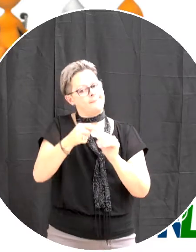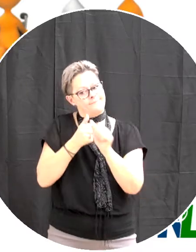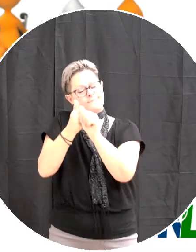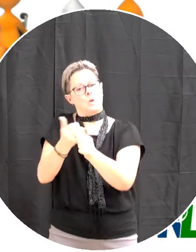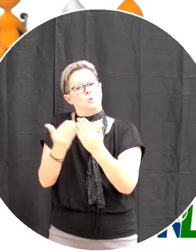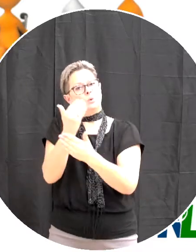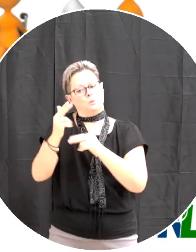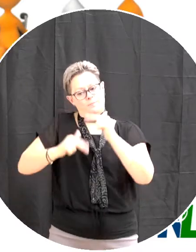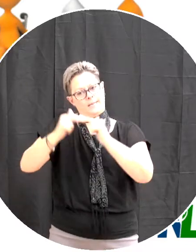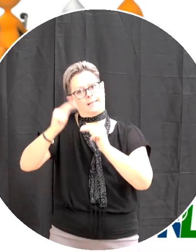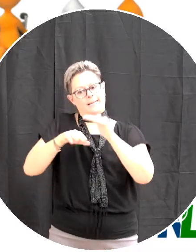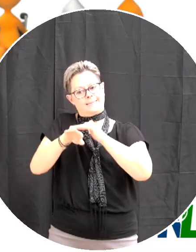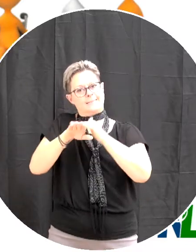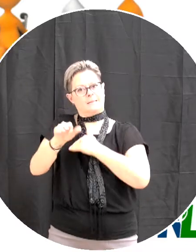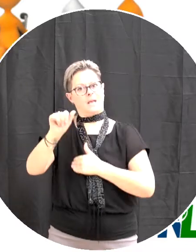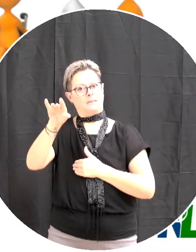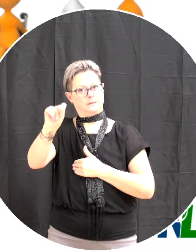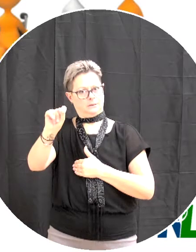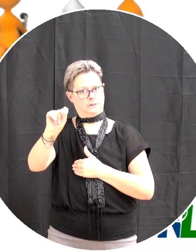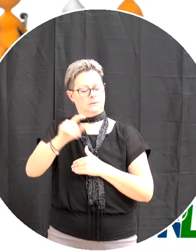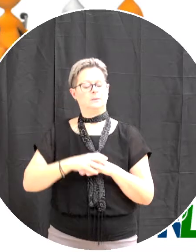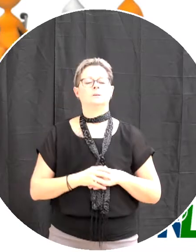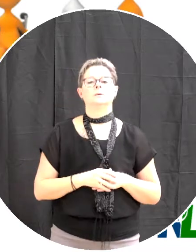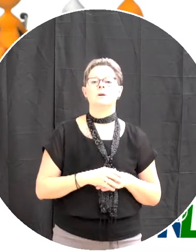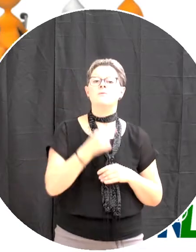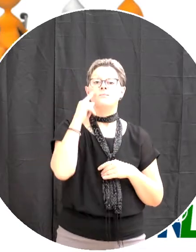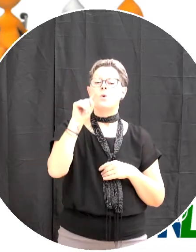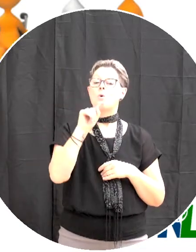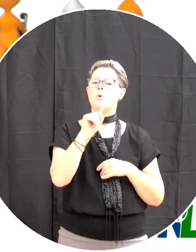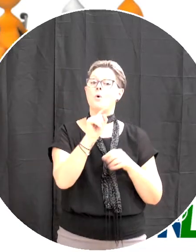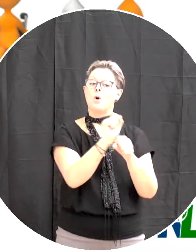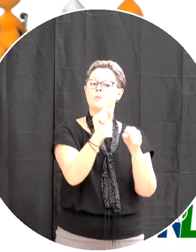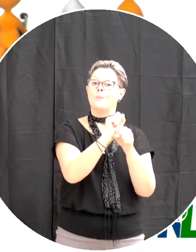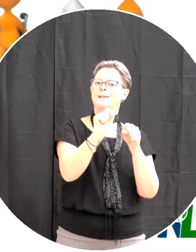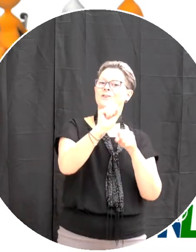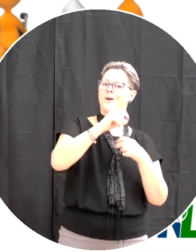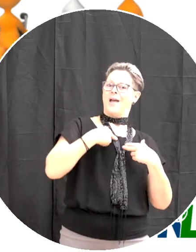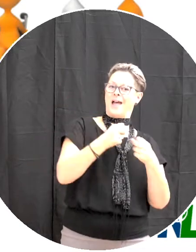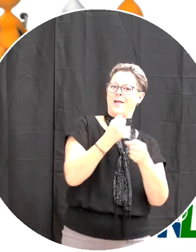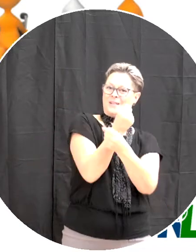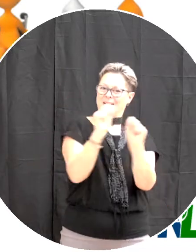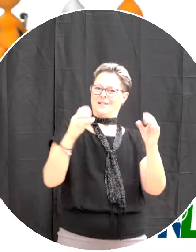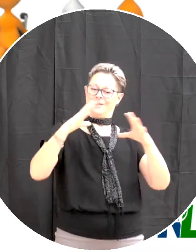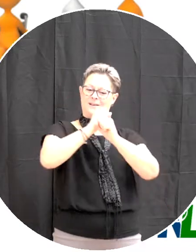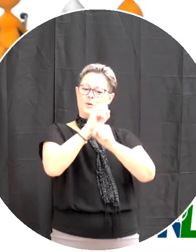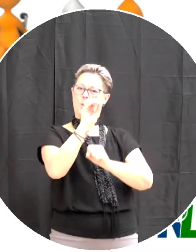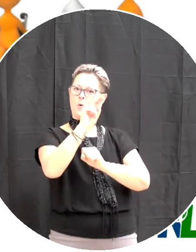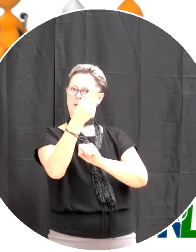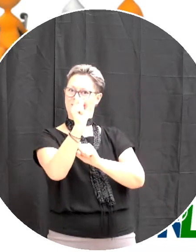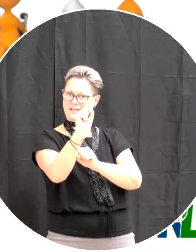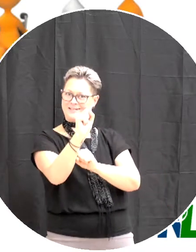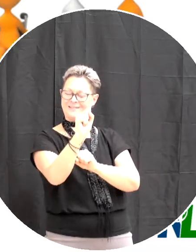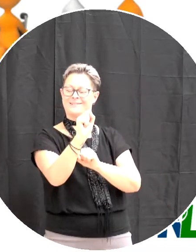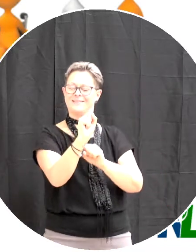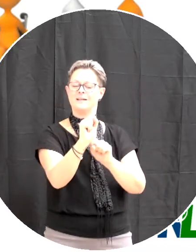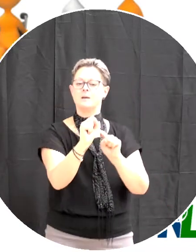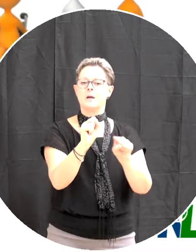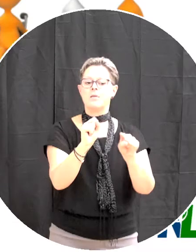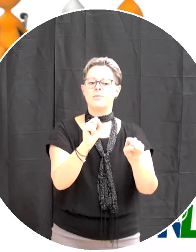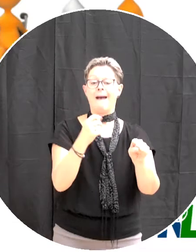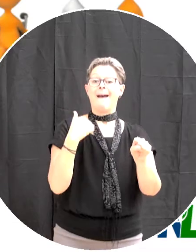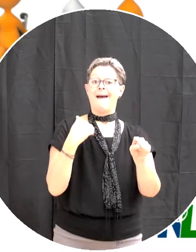regulations. In the area of occupational health and safety programming, we have our committees for